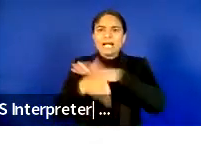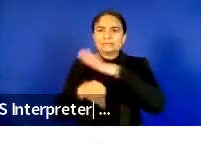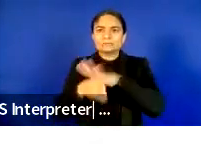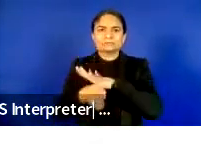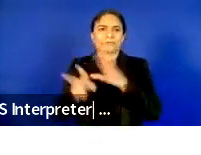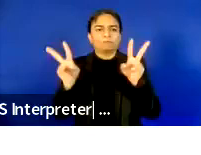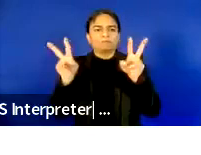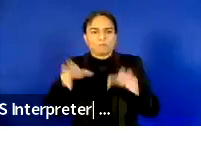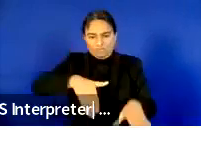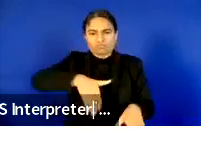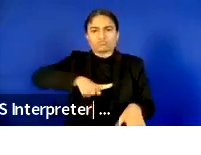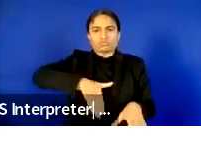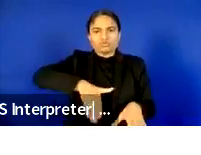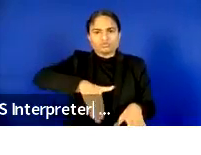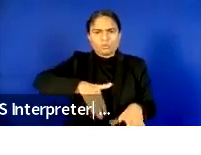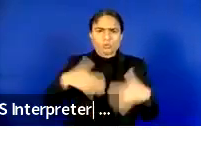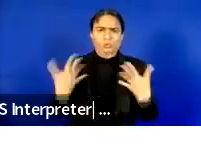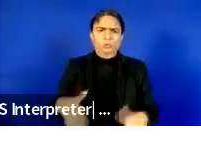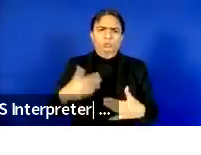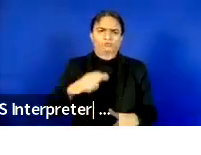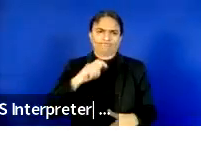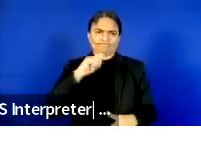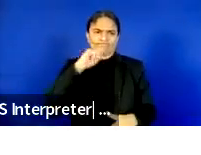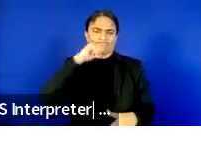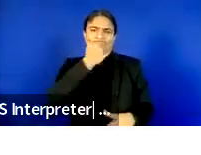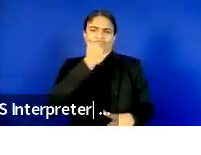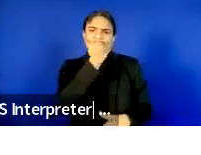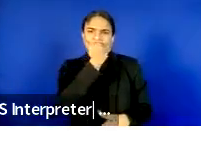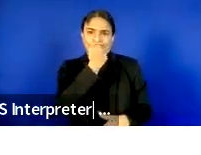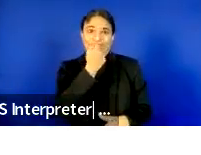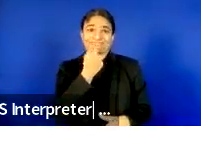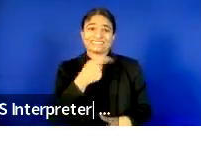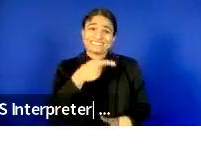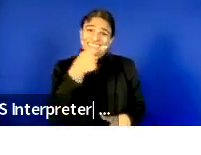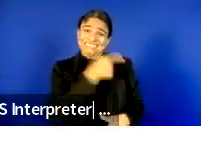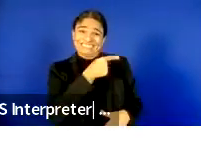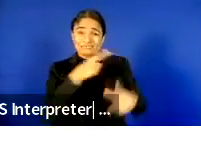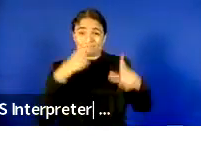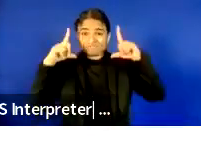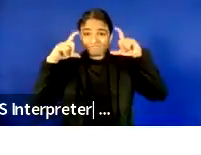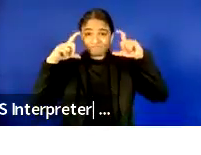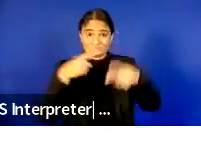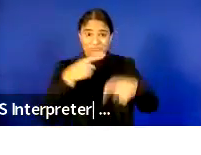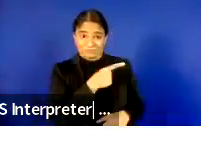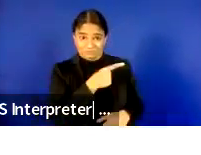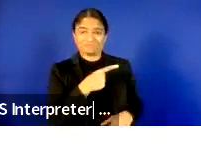my picture and my personal assistant's picture wearing our